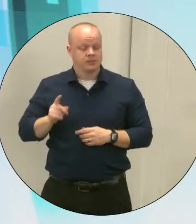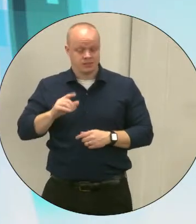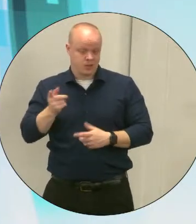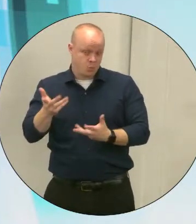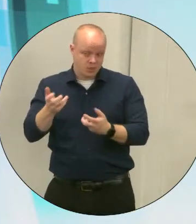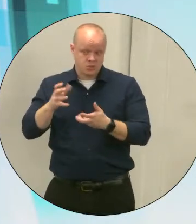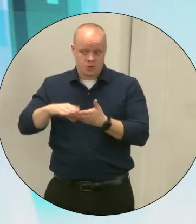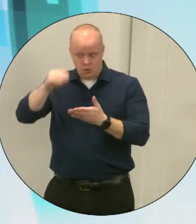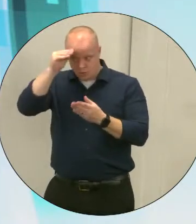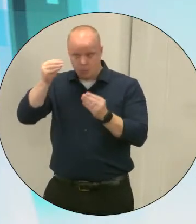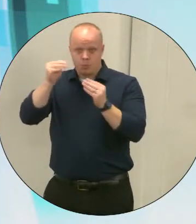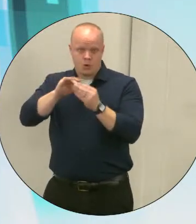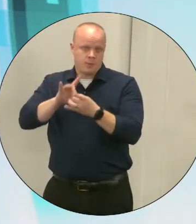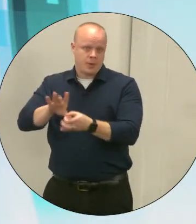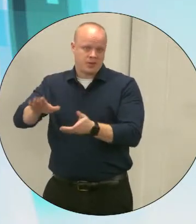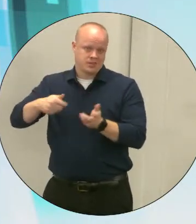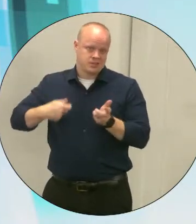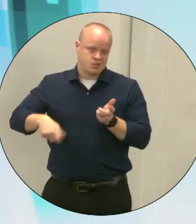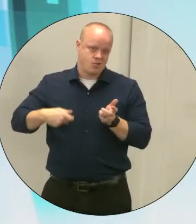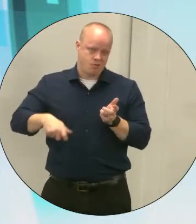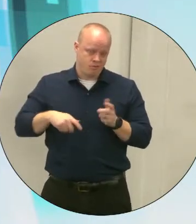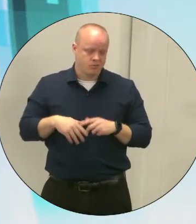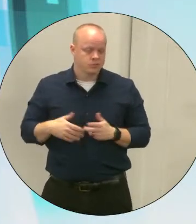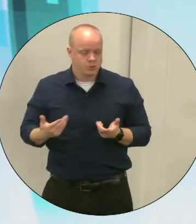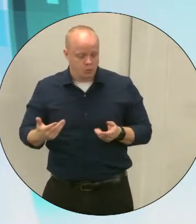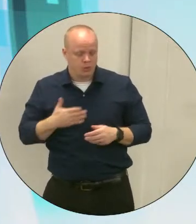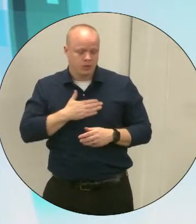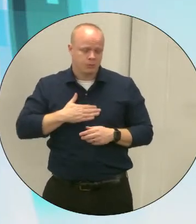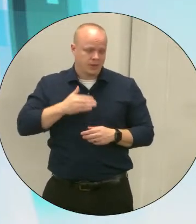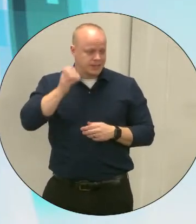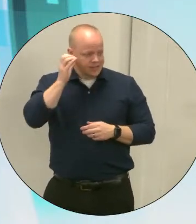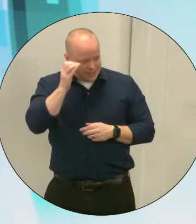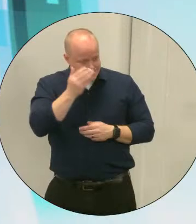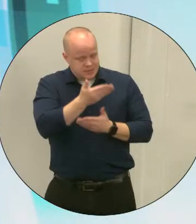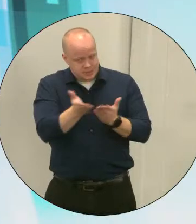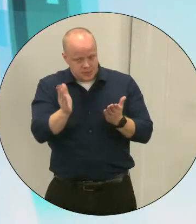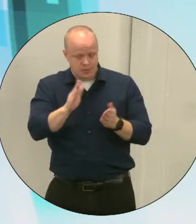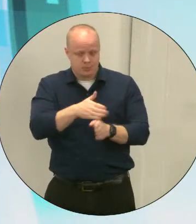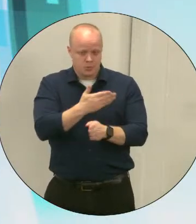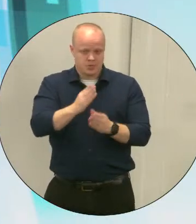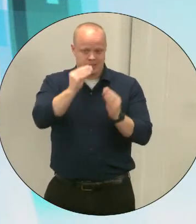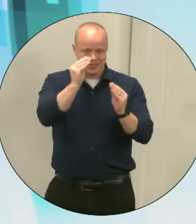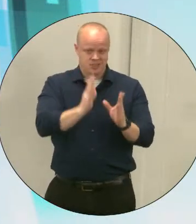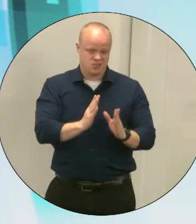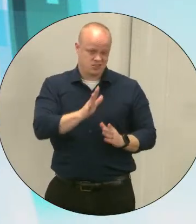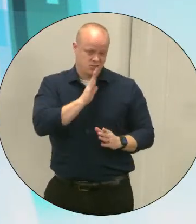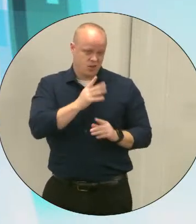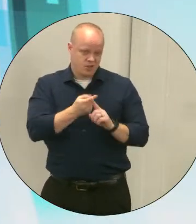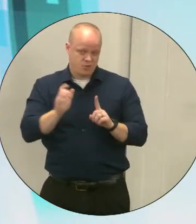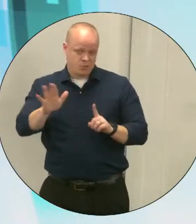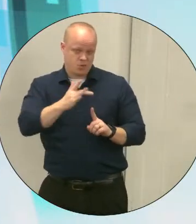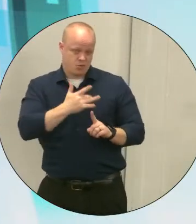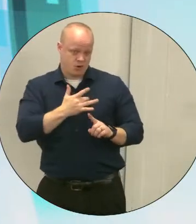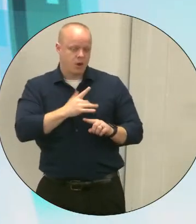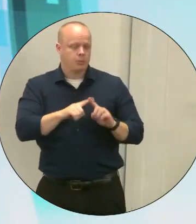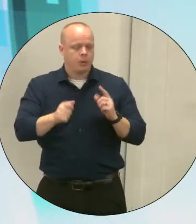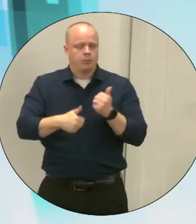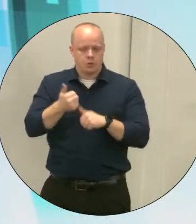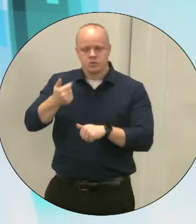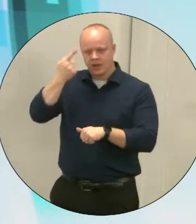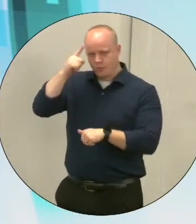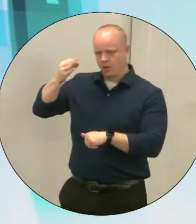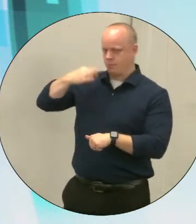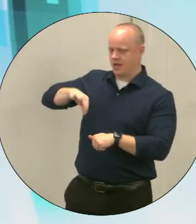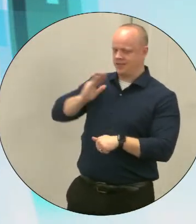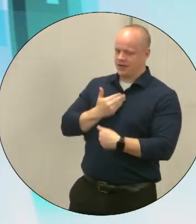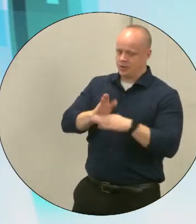learn more on the bass guitar. So please listen to these music teachers. They're speaking from their heart, but mostly they're speaking for our kids.